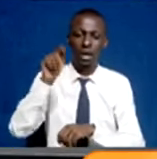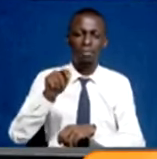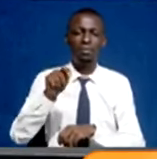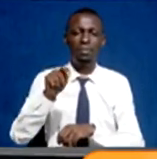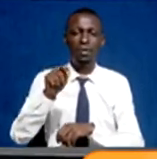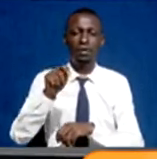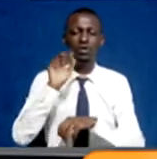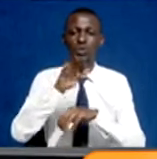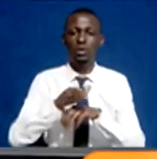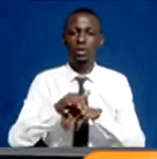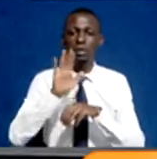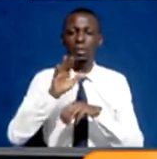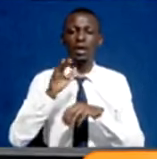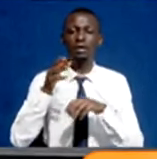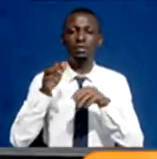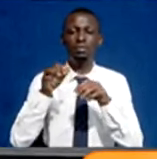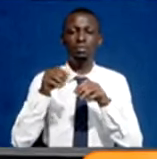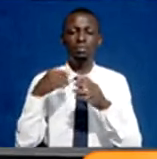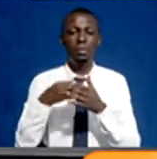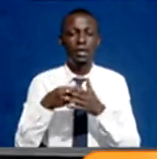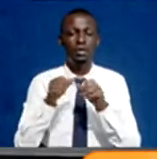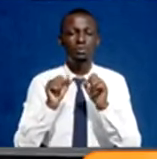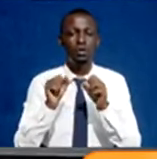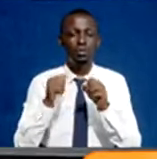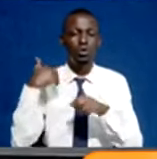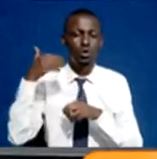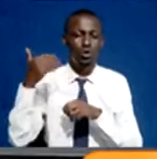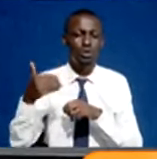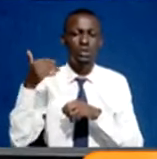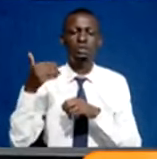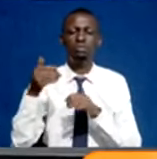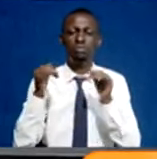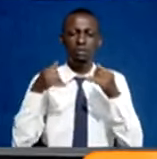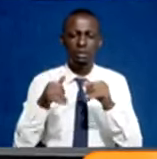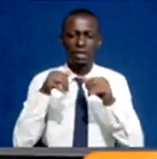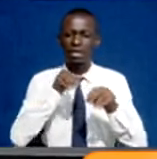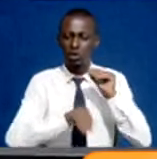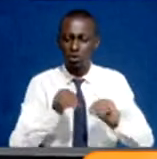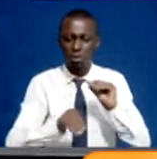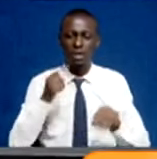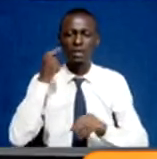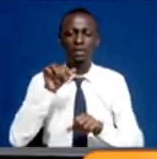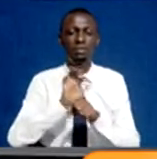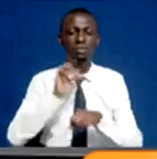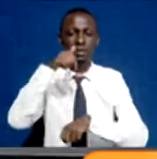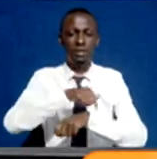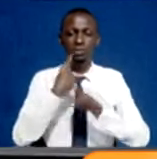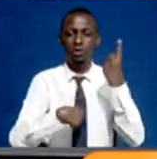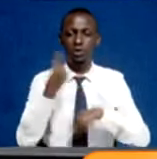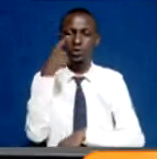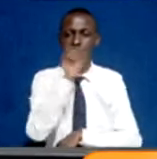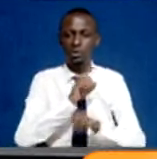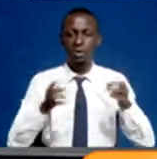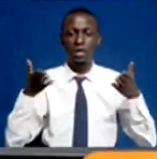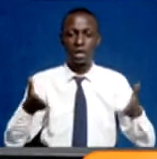says he is an ardent fan of the popular betting platform Shabiki.com, saying he's won several times, but this